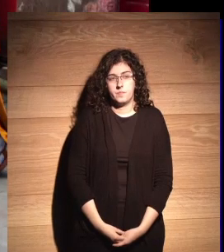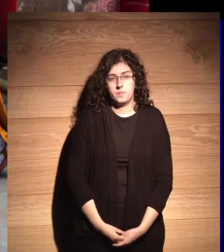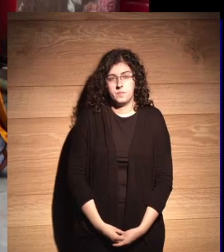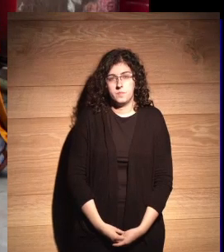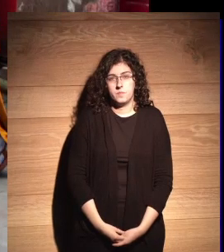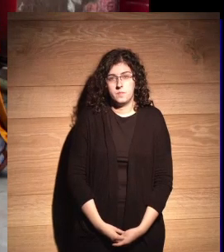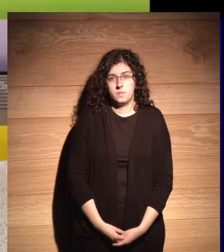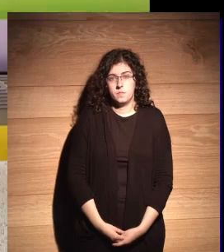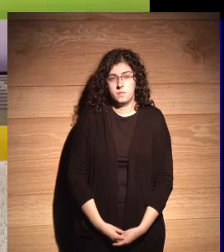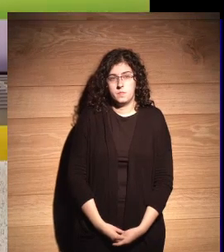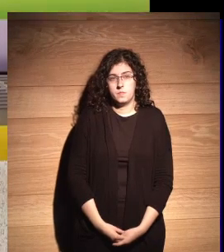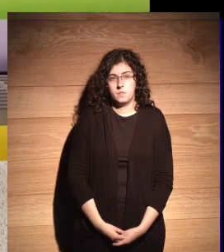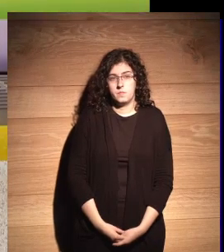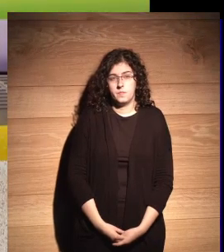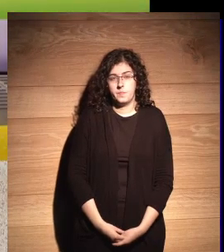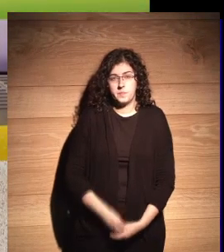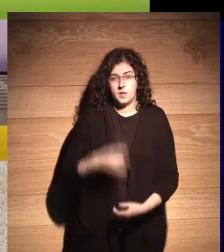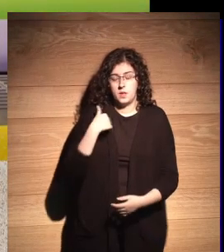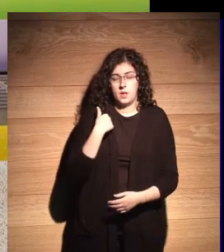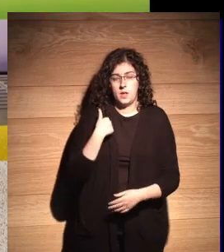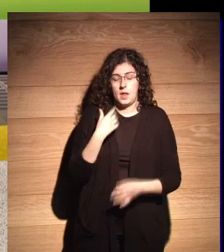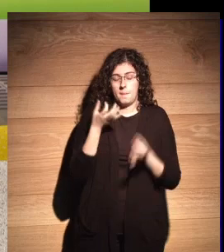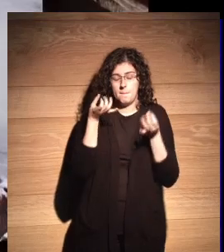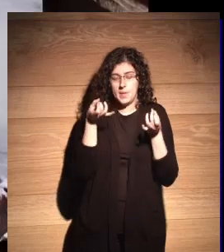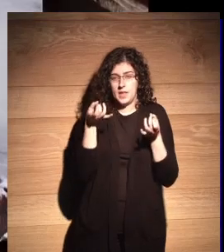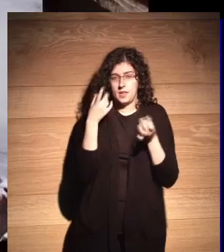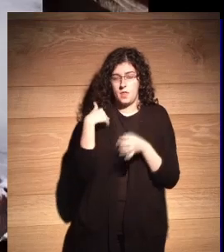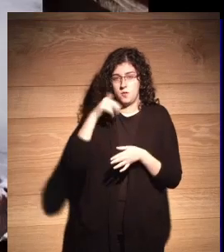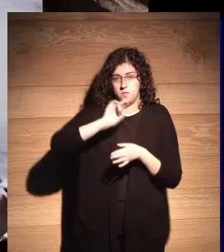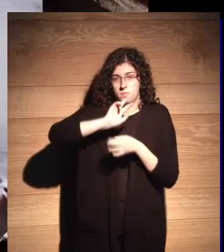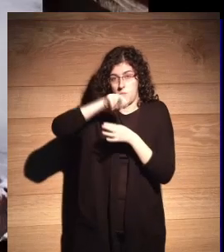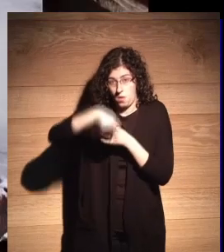Meditation upside down, wasn't it? Yeah.